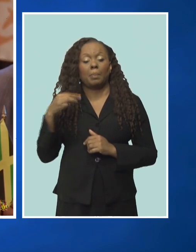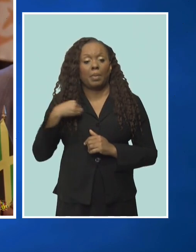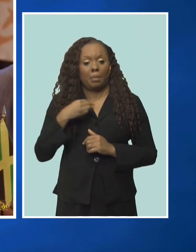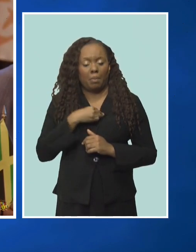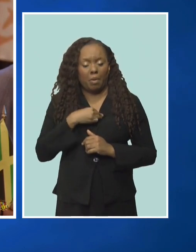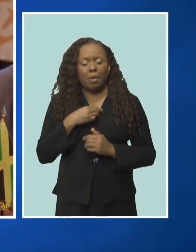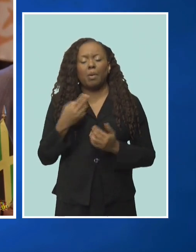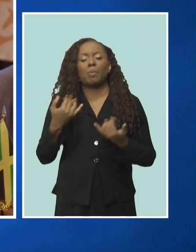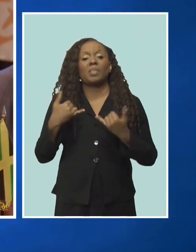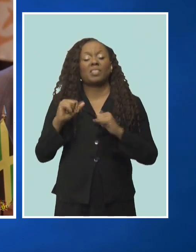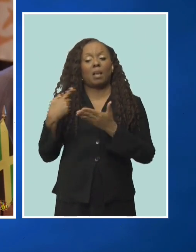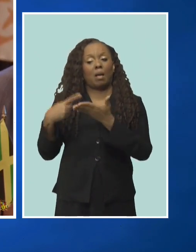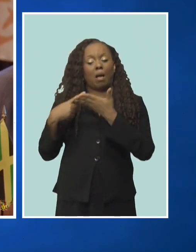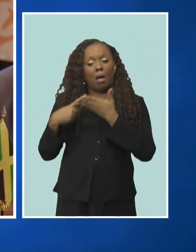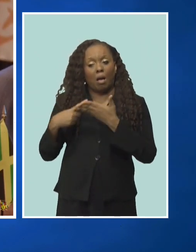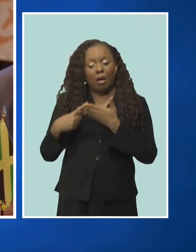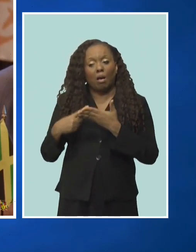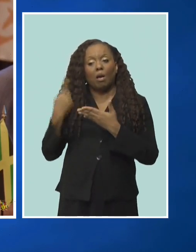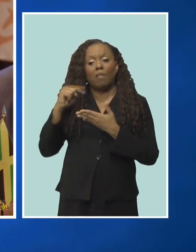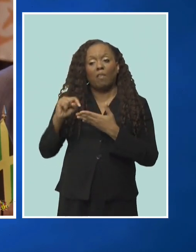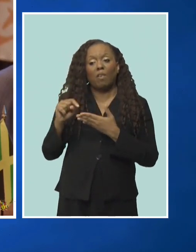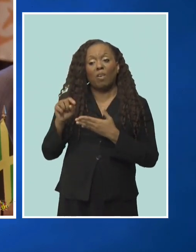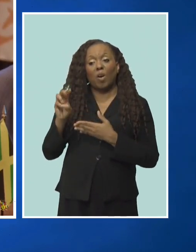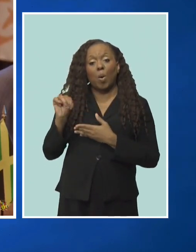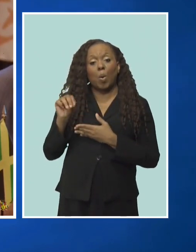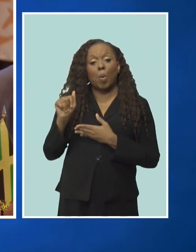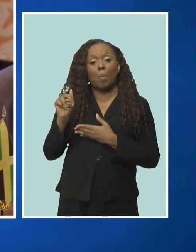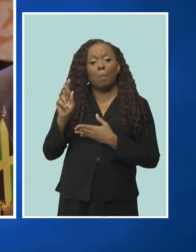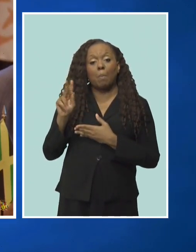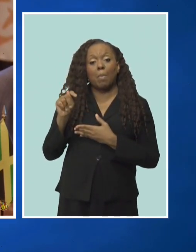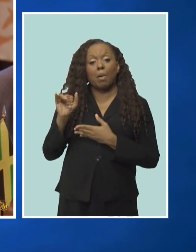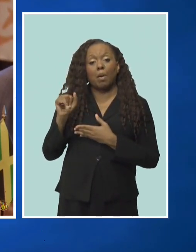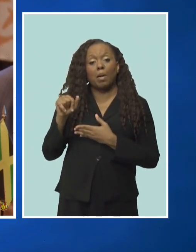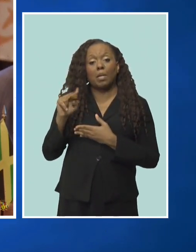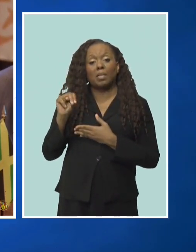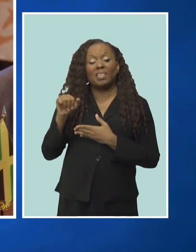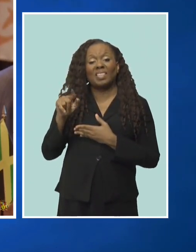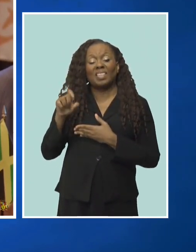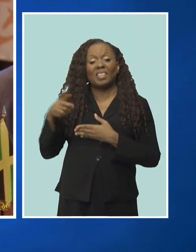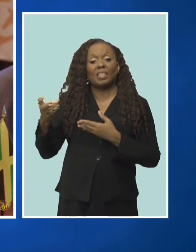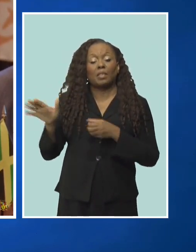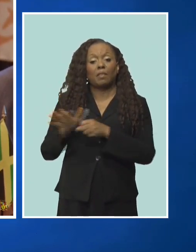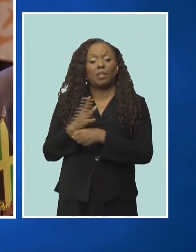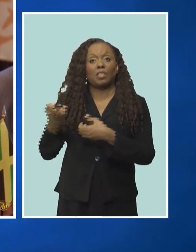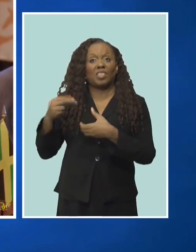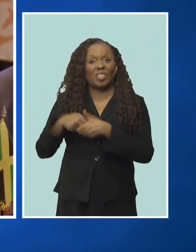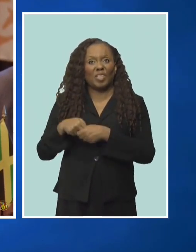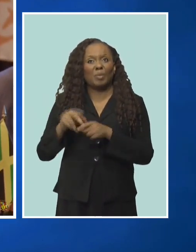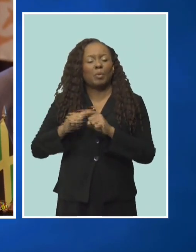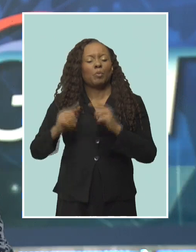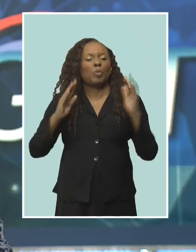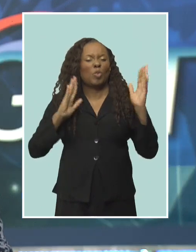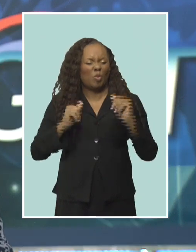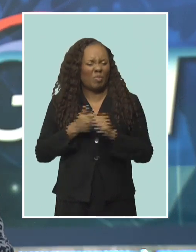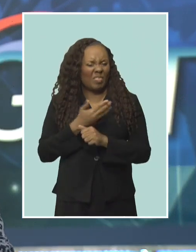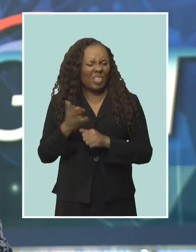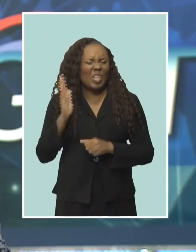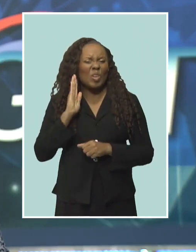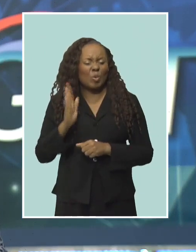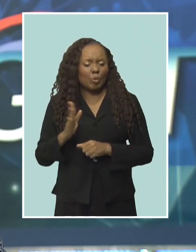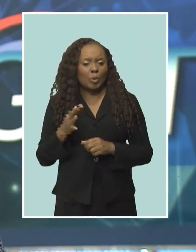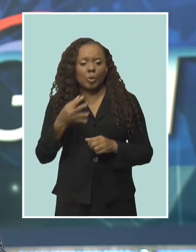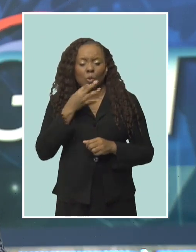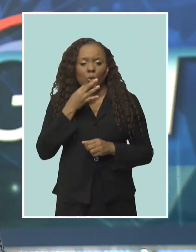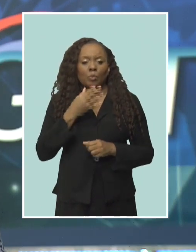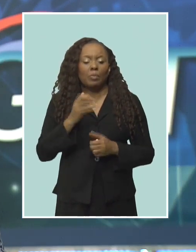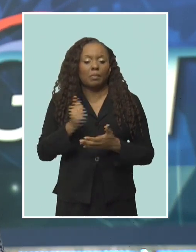with them has been strong, and we are satisfied that all things will proceed there. A